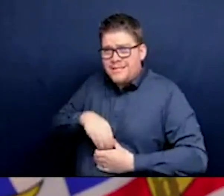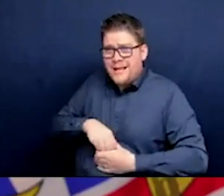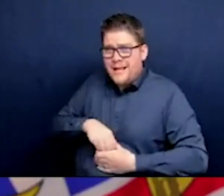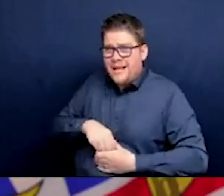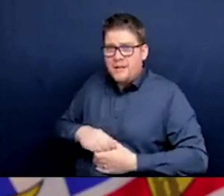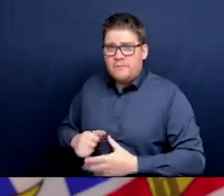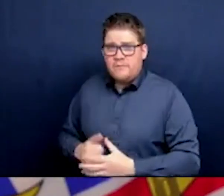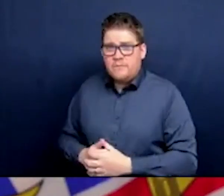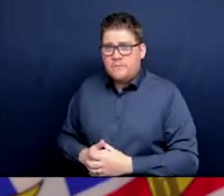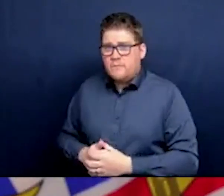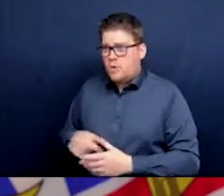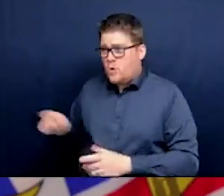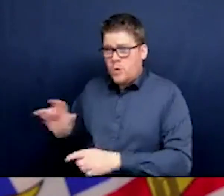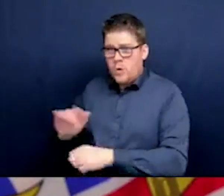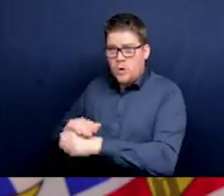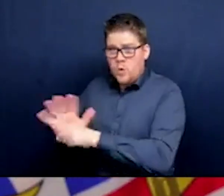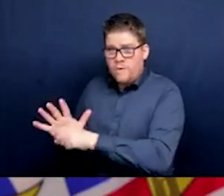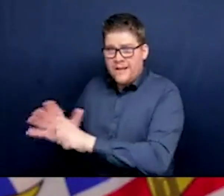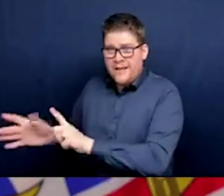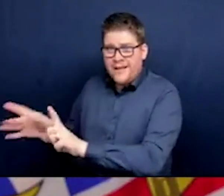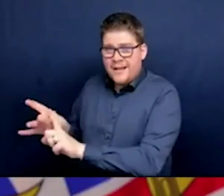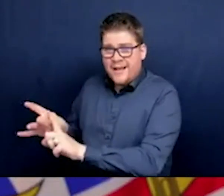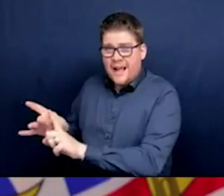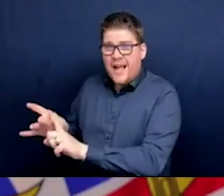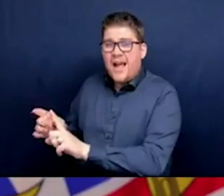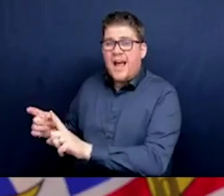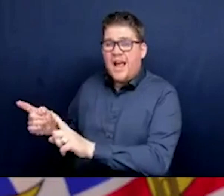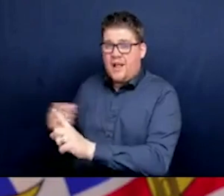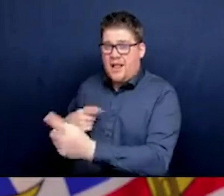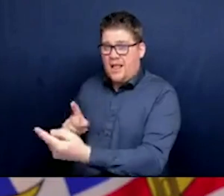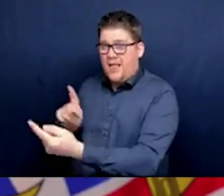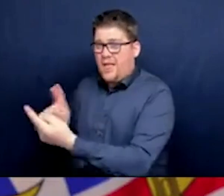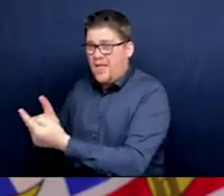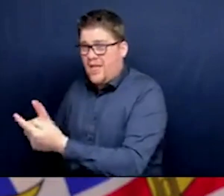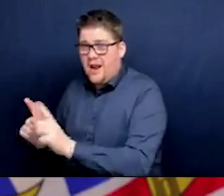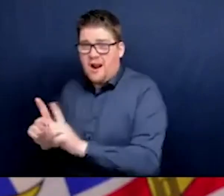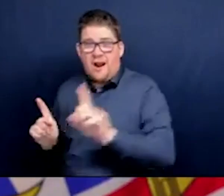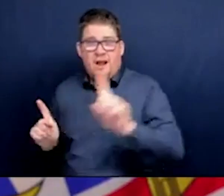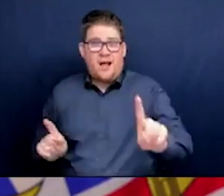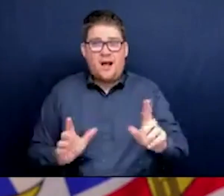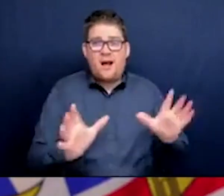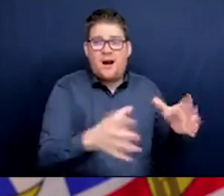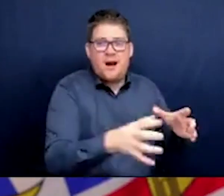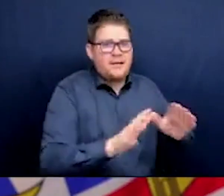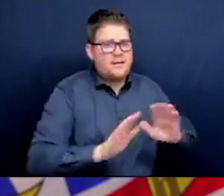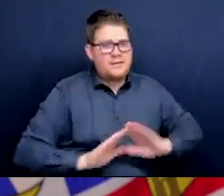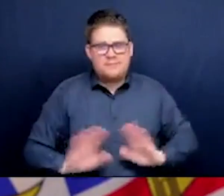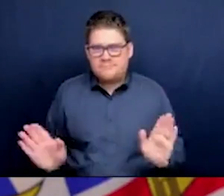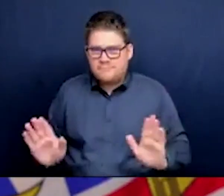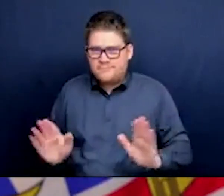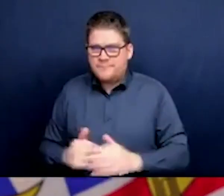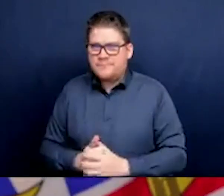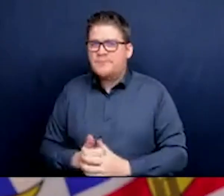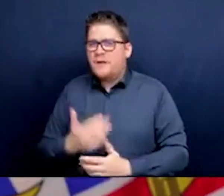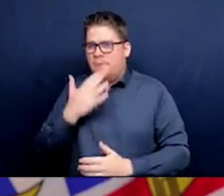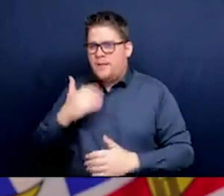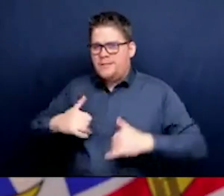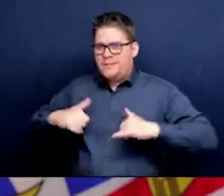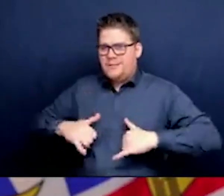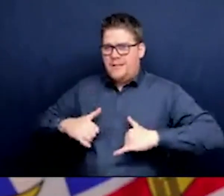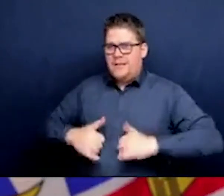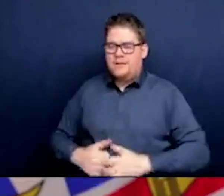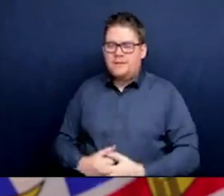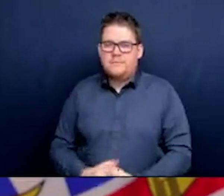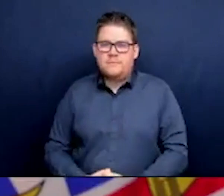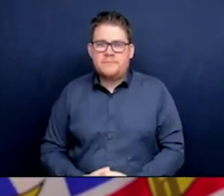a step back from some of the riskier activities. If I'm going to be in an indoor place with a lot of people that I don't know